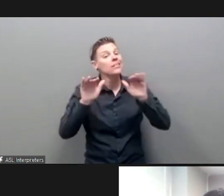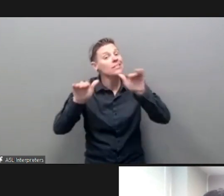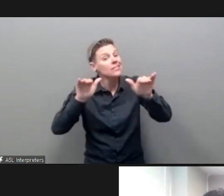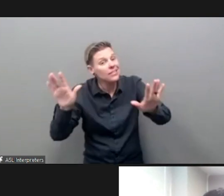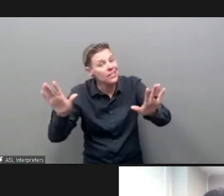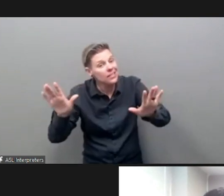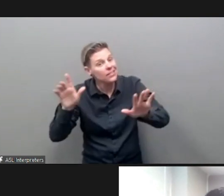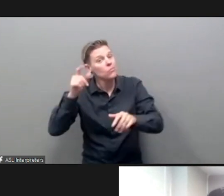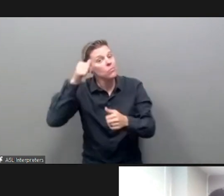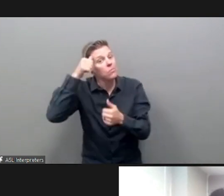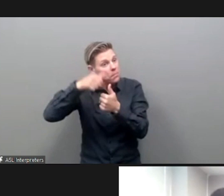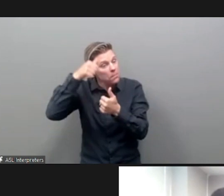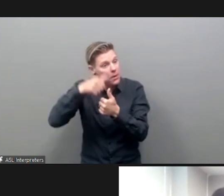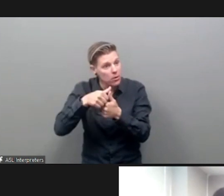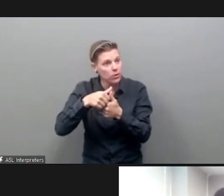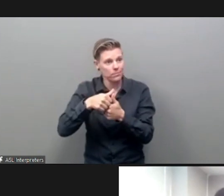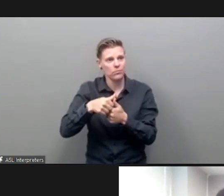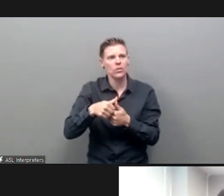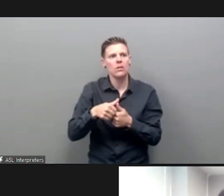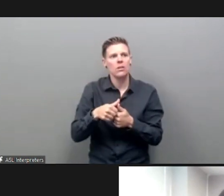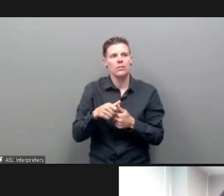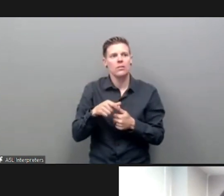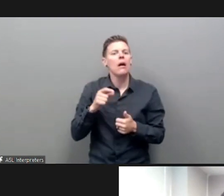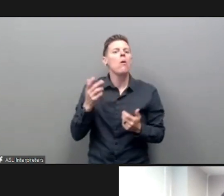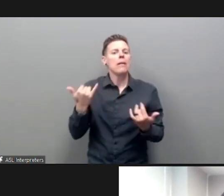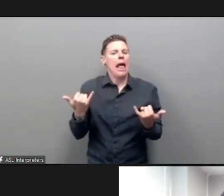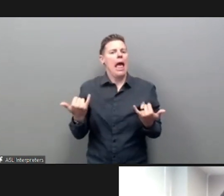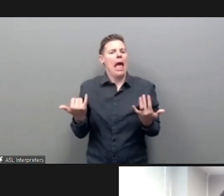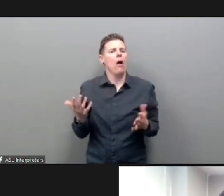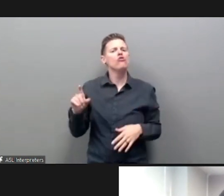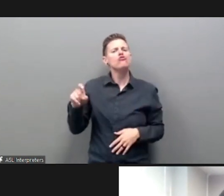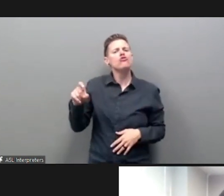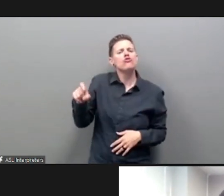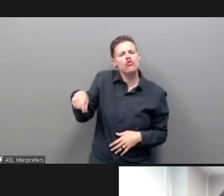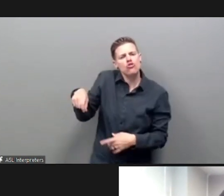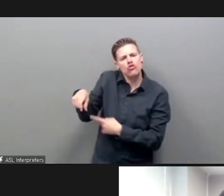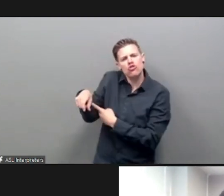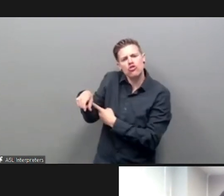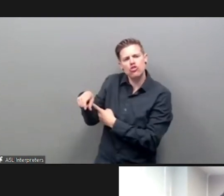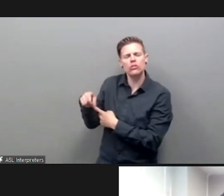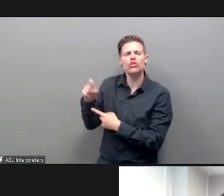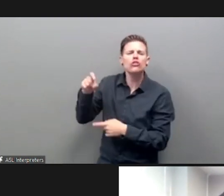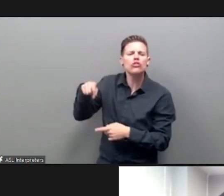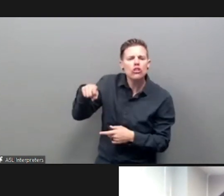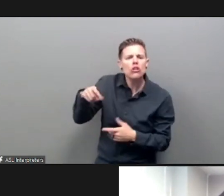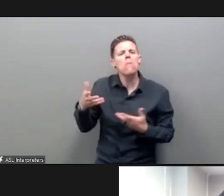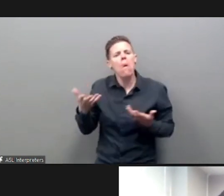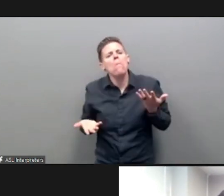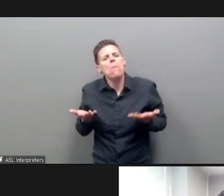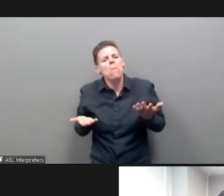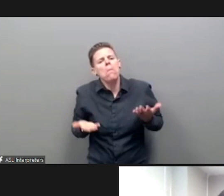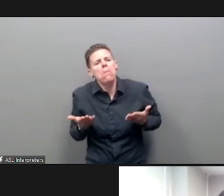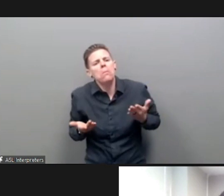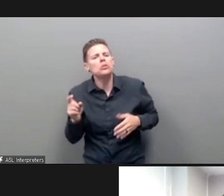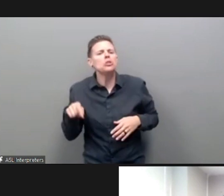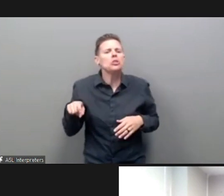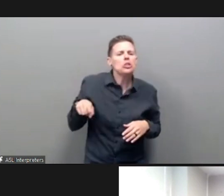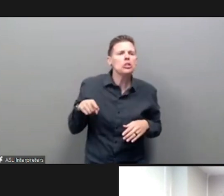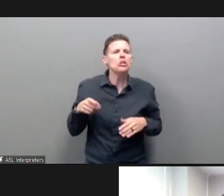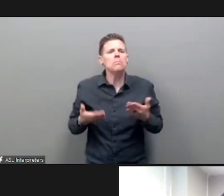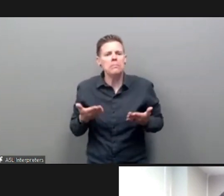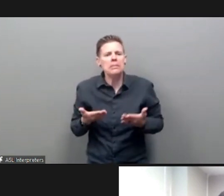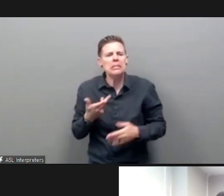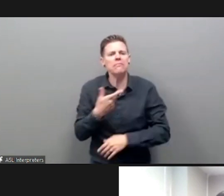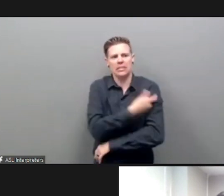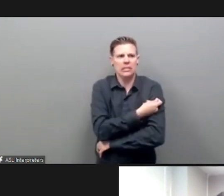eligible for the vaccine. So the shoulds are basically the people who are 65 and over, people in long-term care